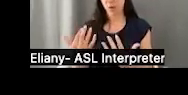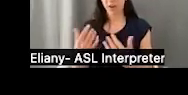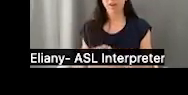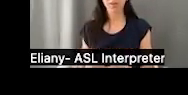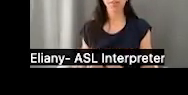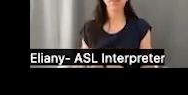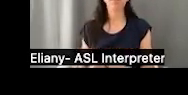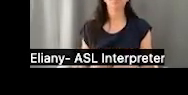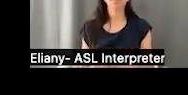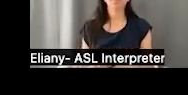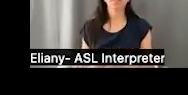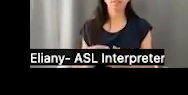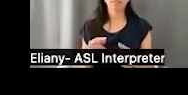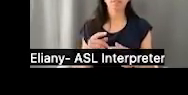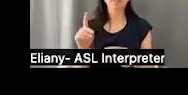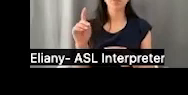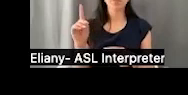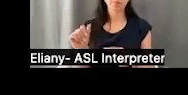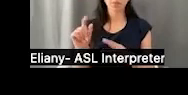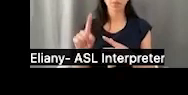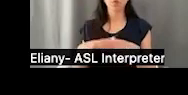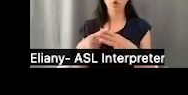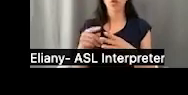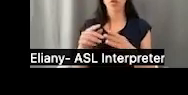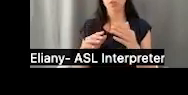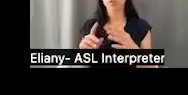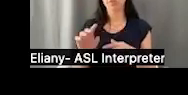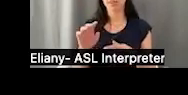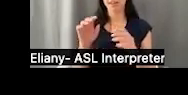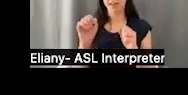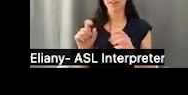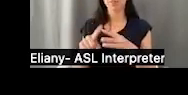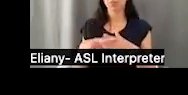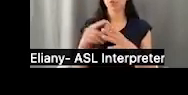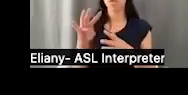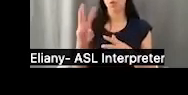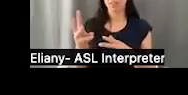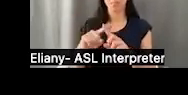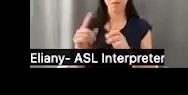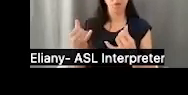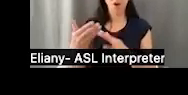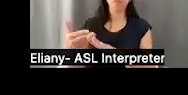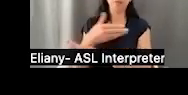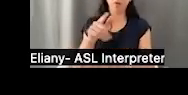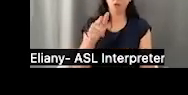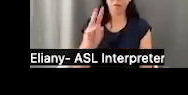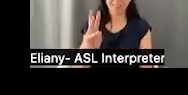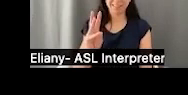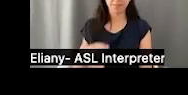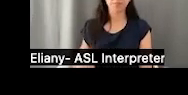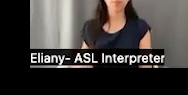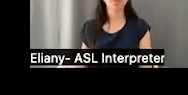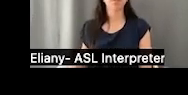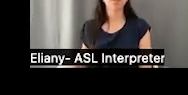of onset disability will go up to 46. There is not an automatic